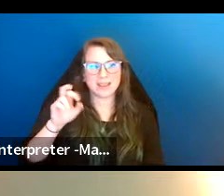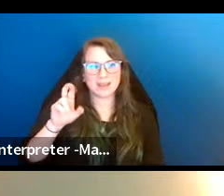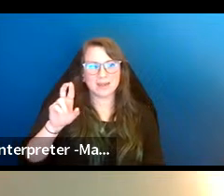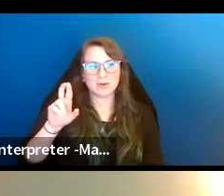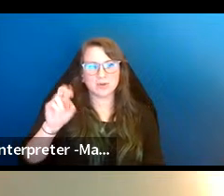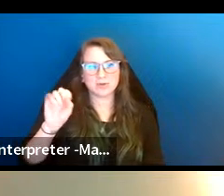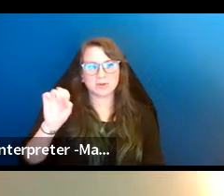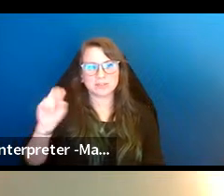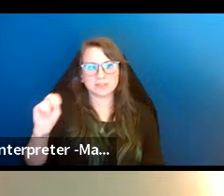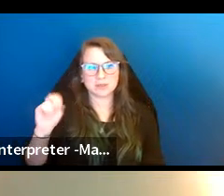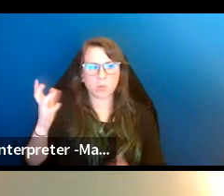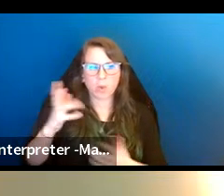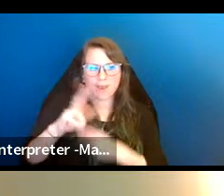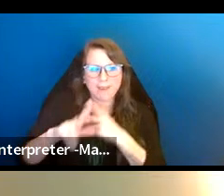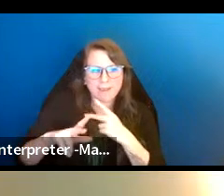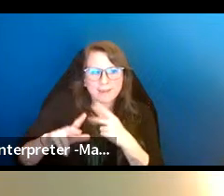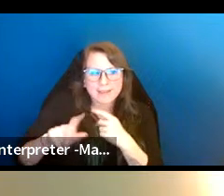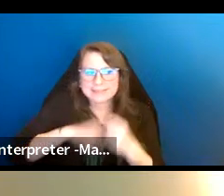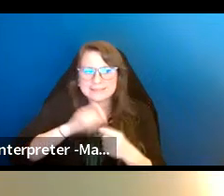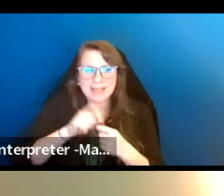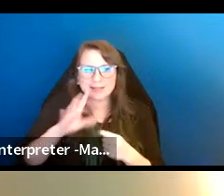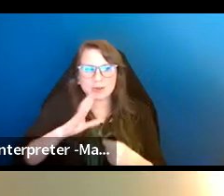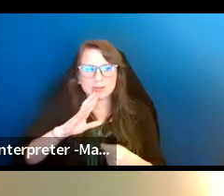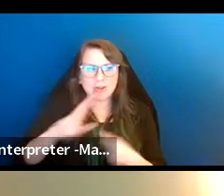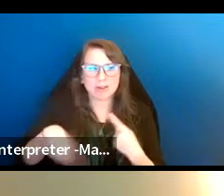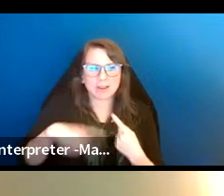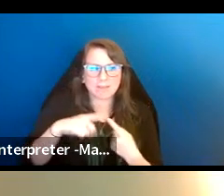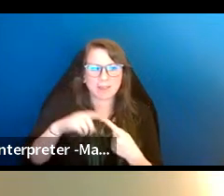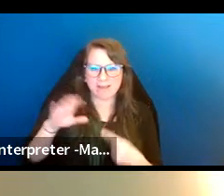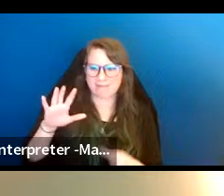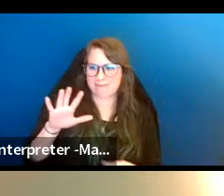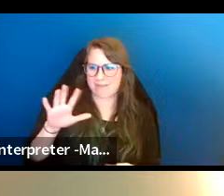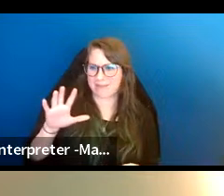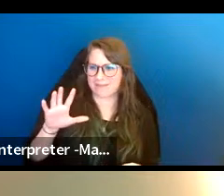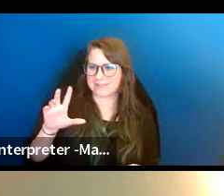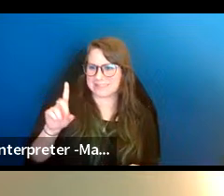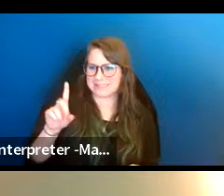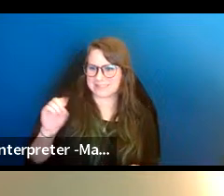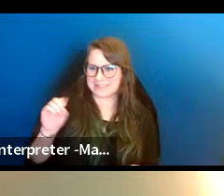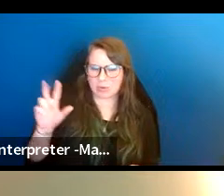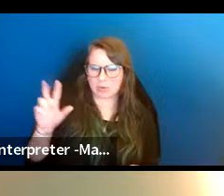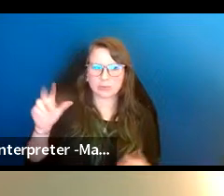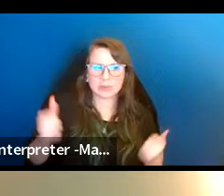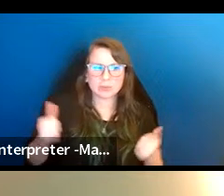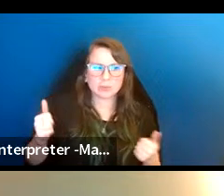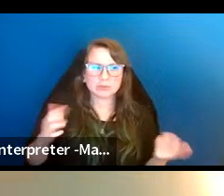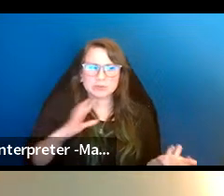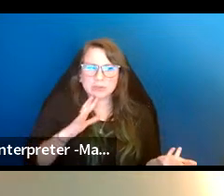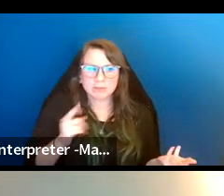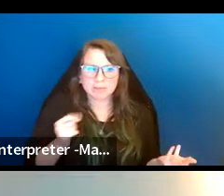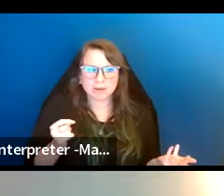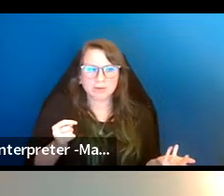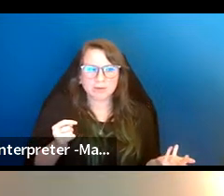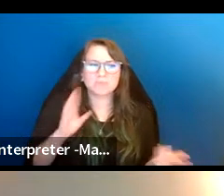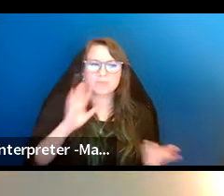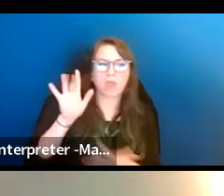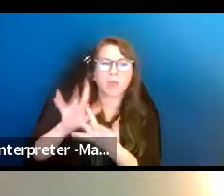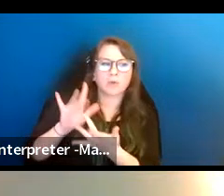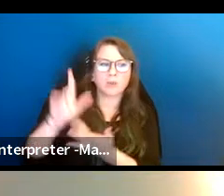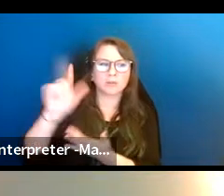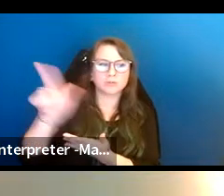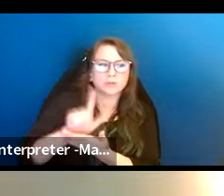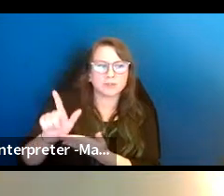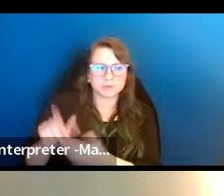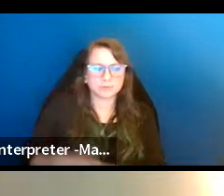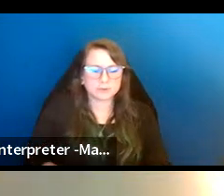what exactly are you talking about in 5D03? Which ones? I'll reach out to you later this week.